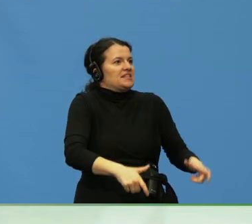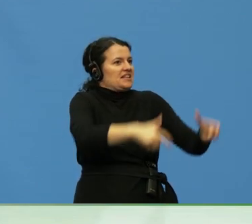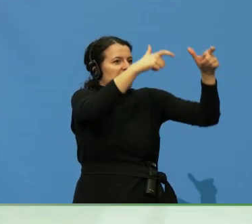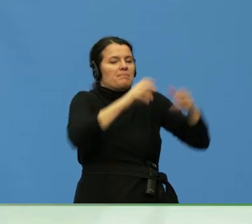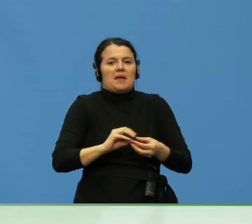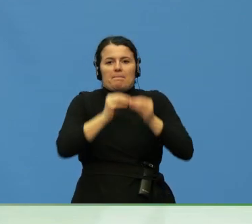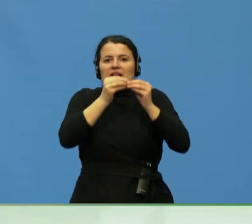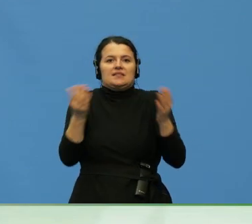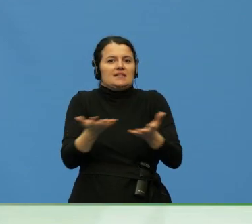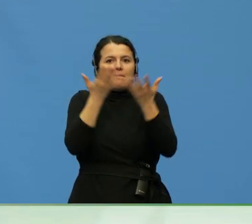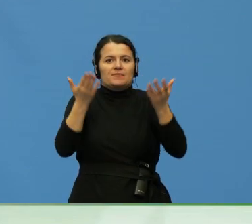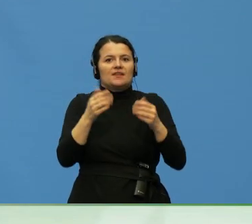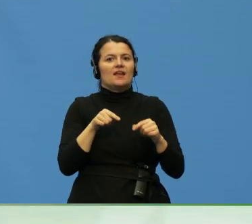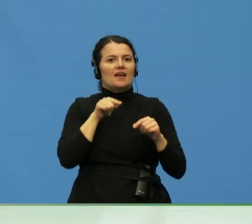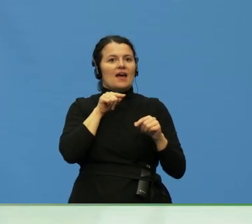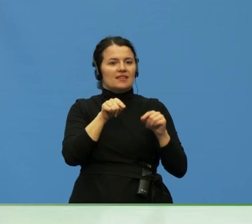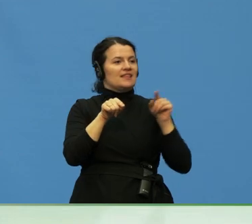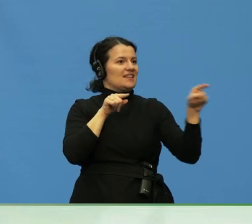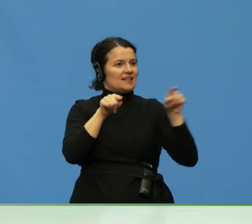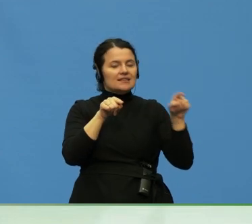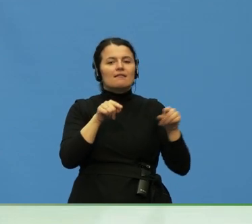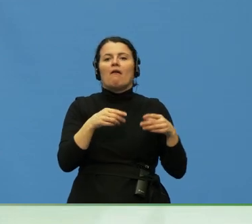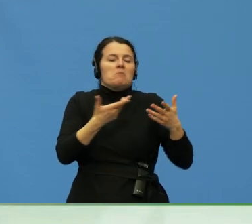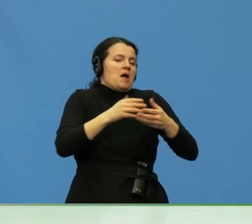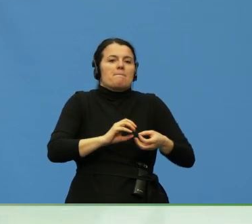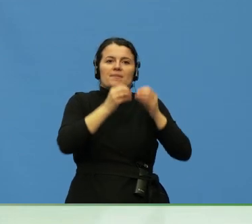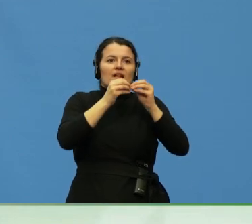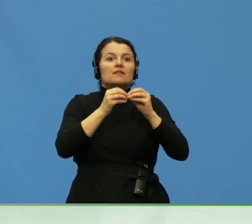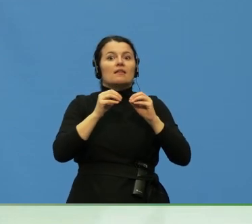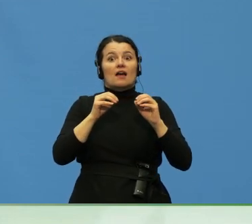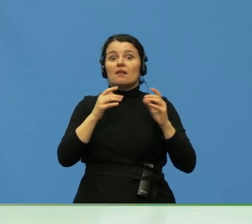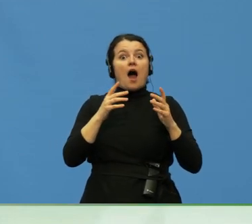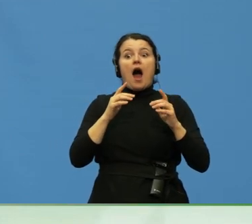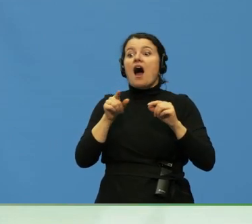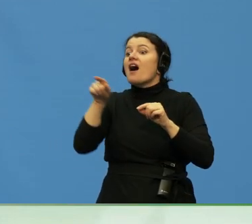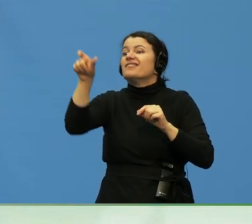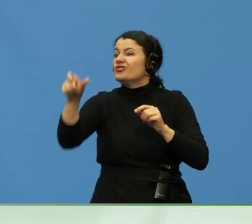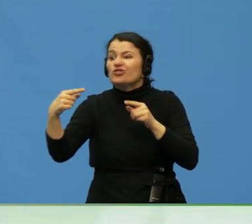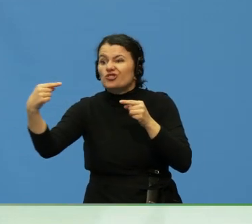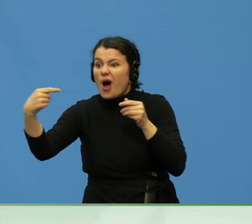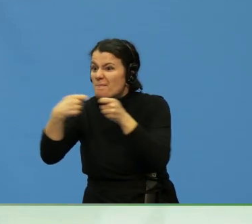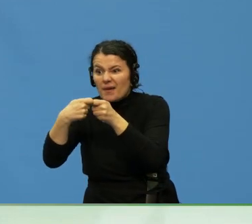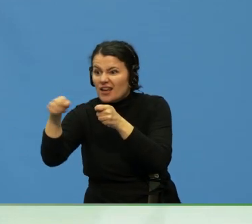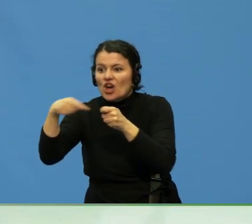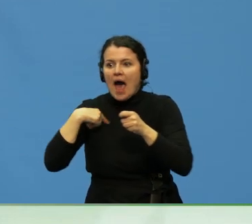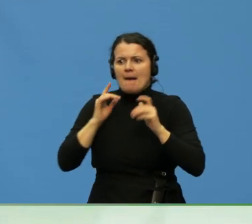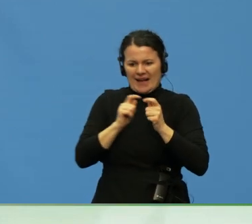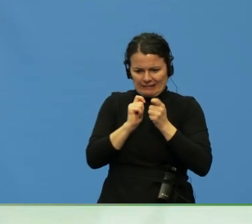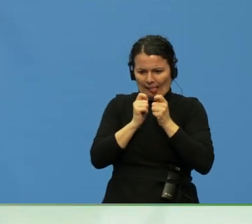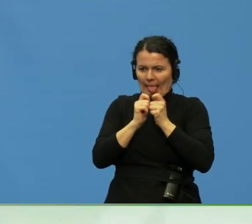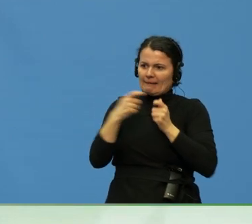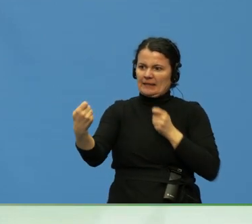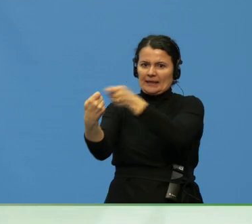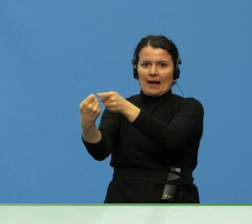very reactive, right? It's very after the fact. And what's happened is reasonable accommodation has